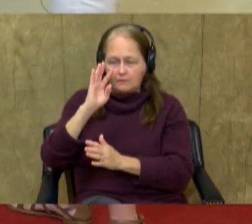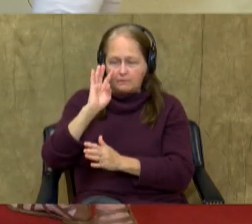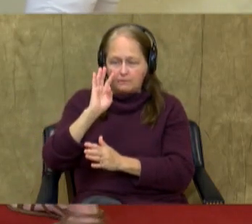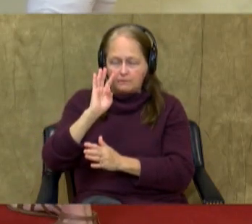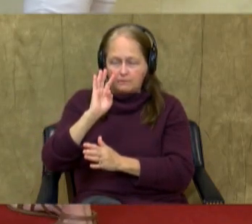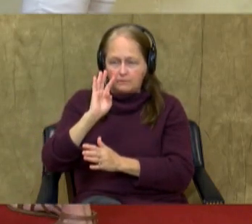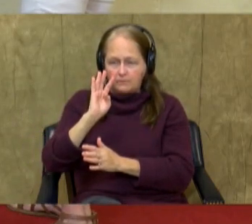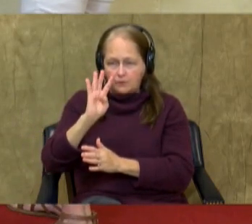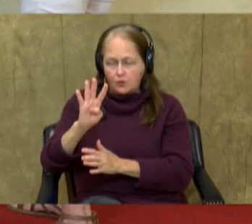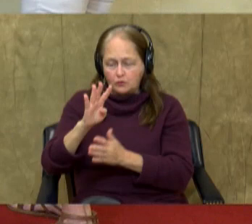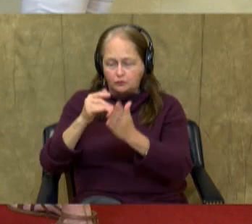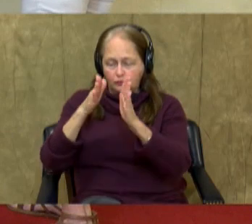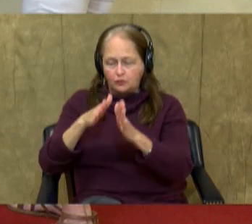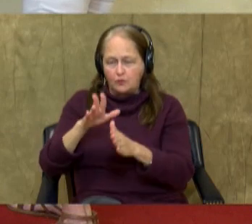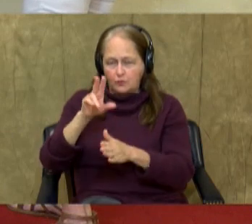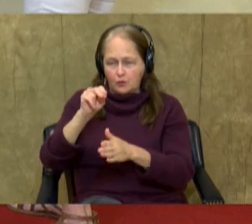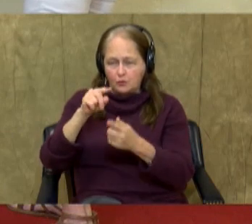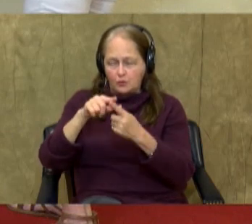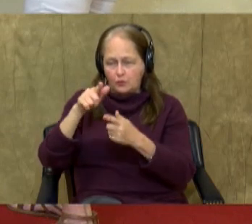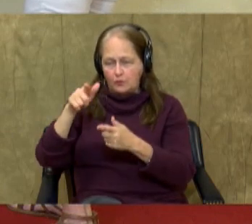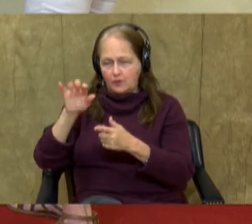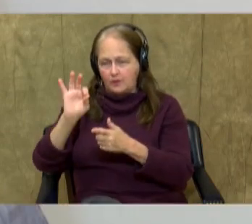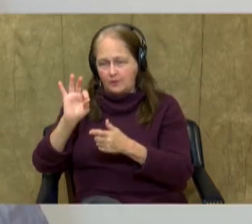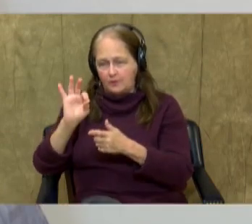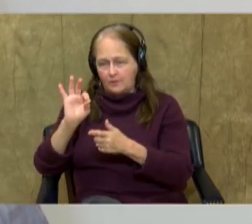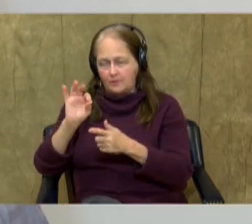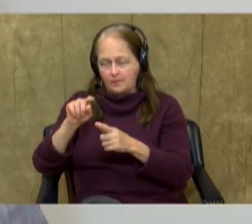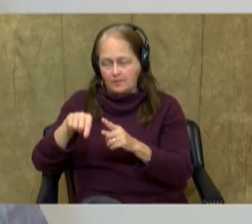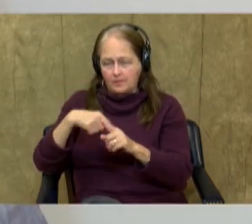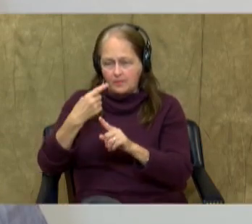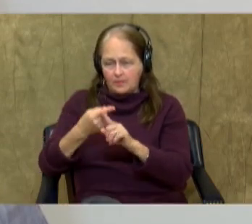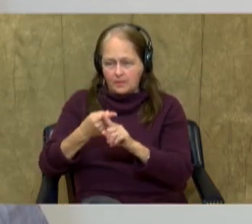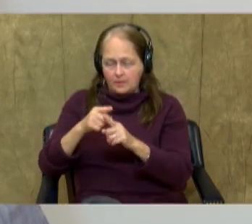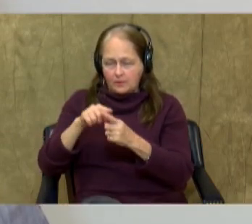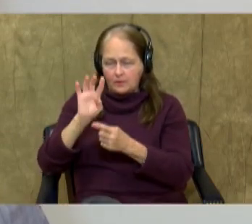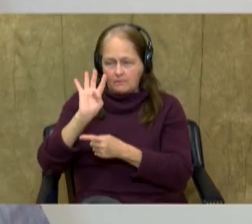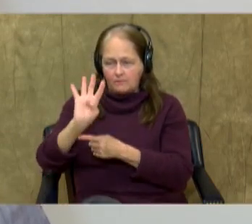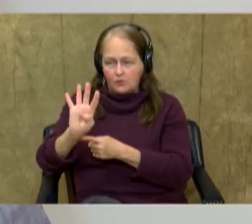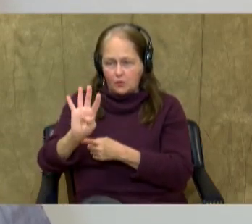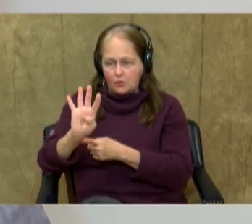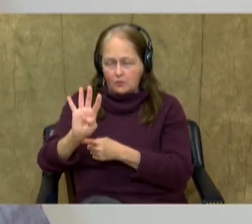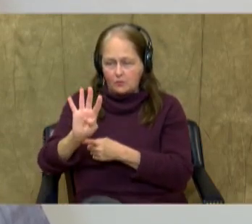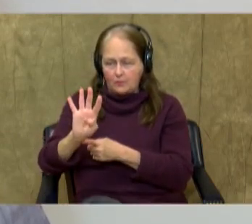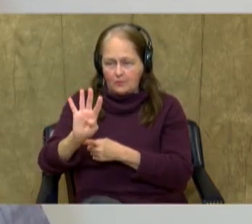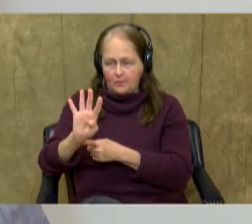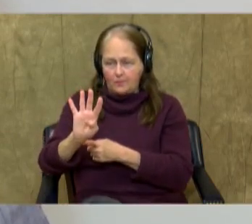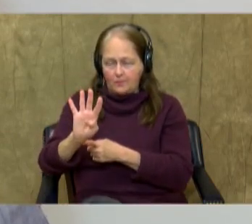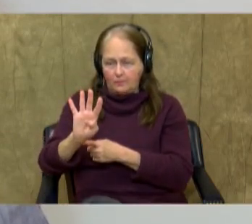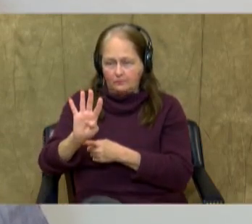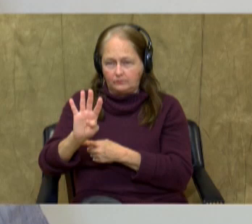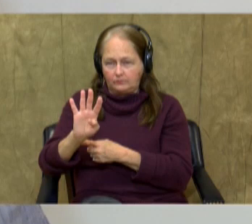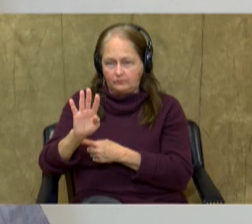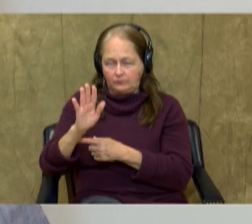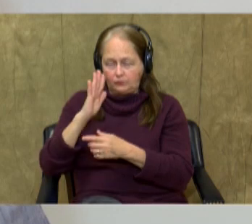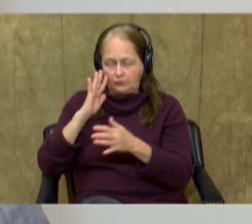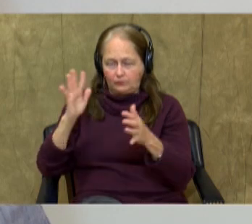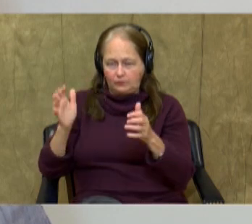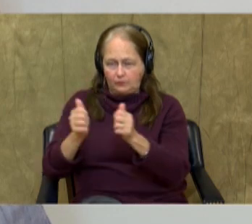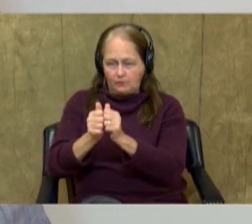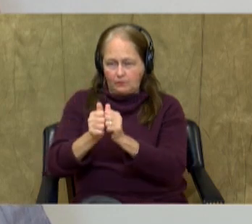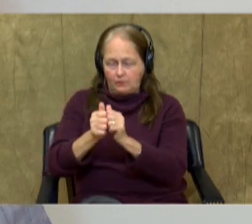39. So you're going to go up 1 to the 4 and connect